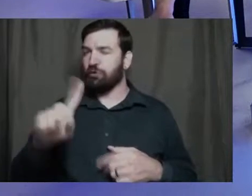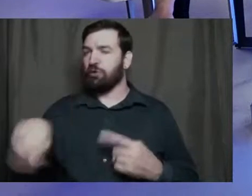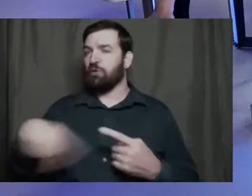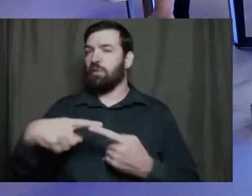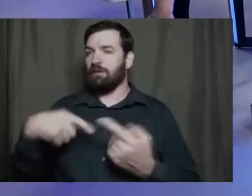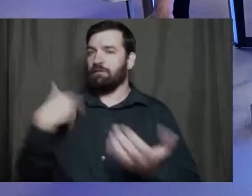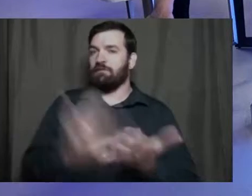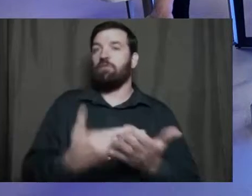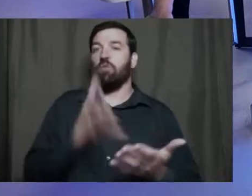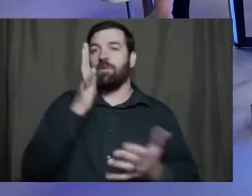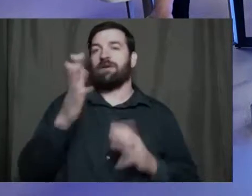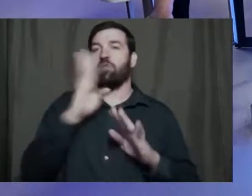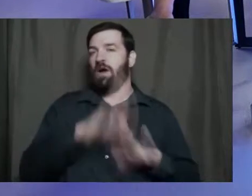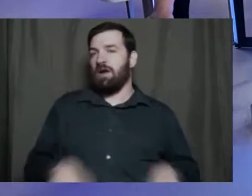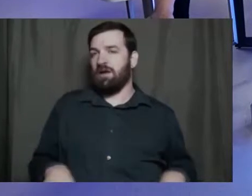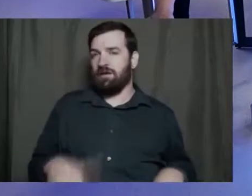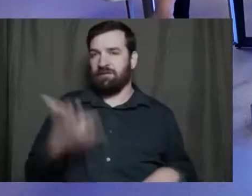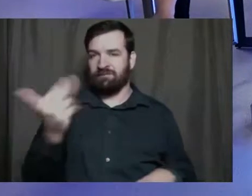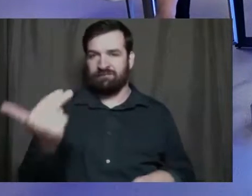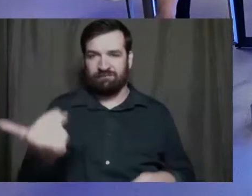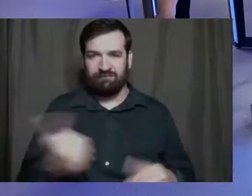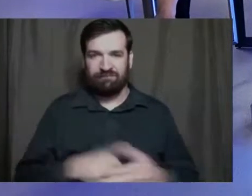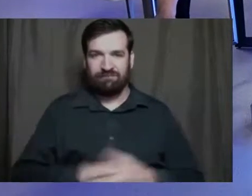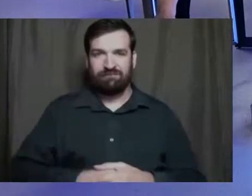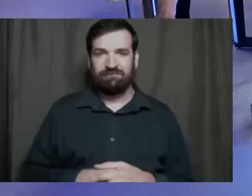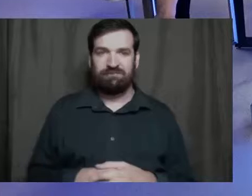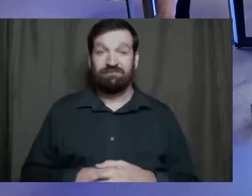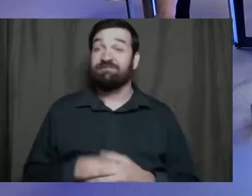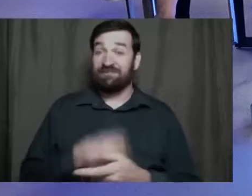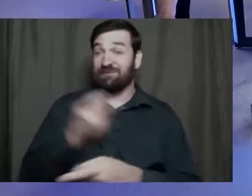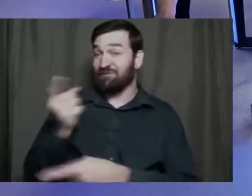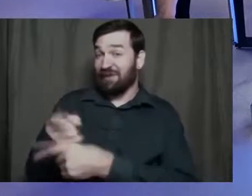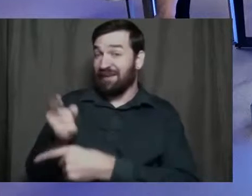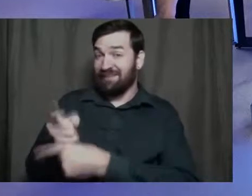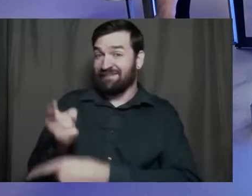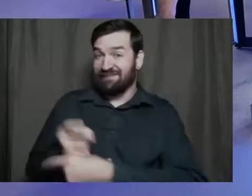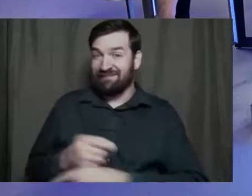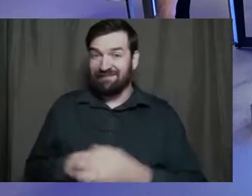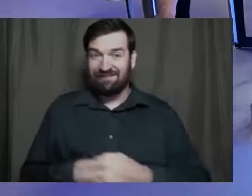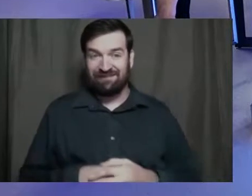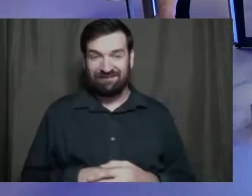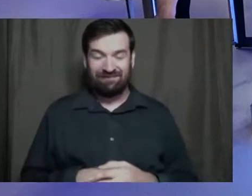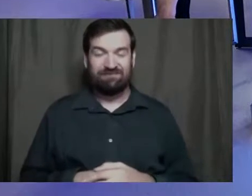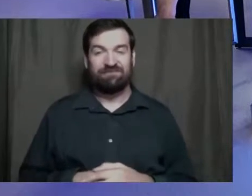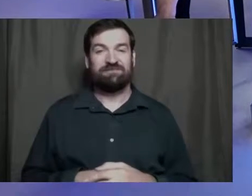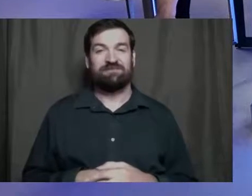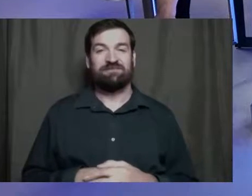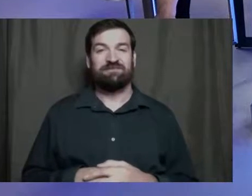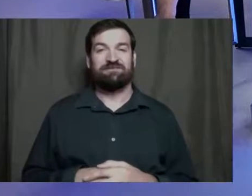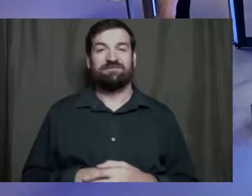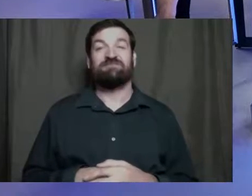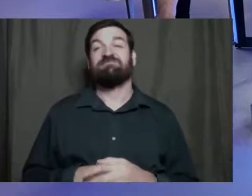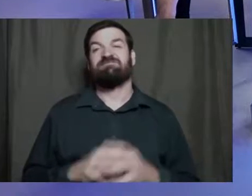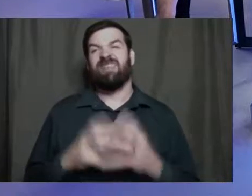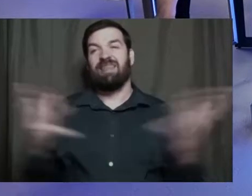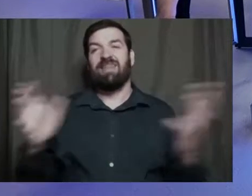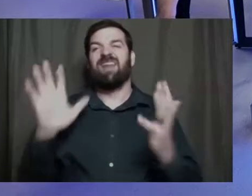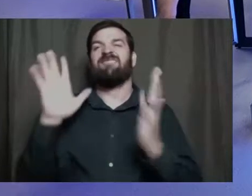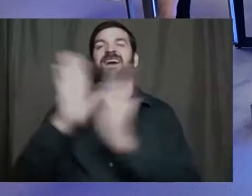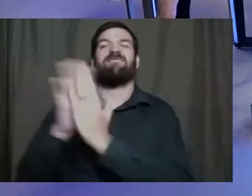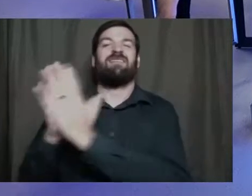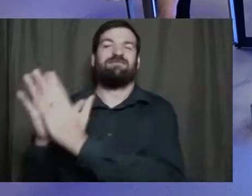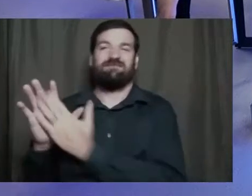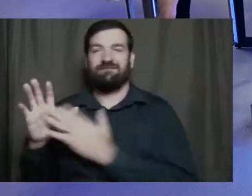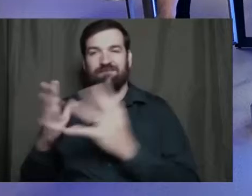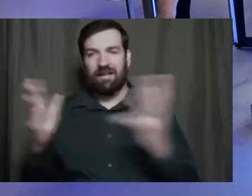be yelling a lot. All right. Yeah, well, that's right. So it will be rocking. No It matter will, yeah. Lots of high fives, lots of touching. Okay, so